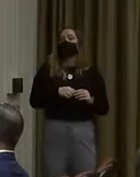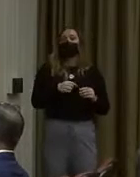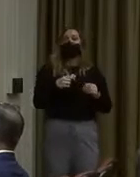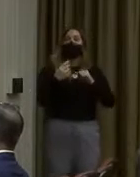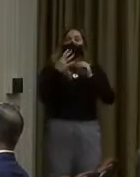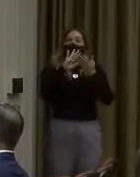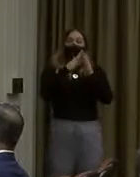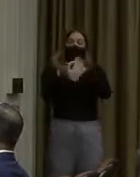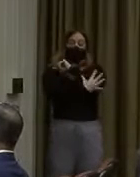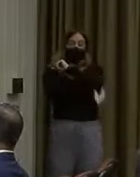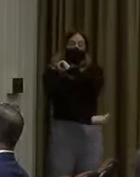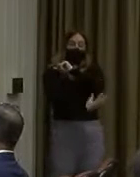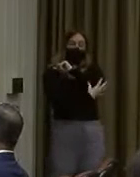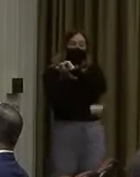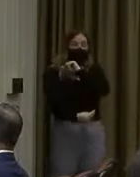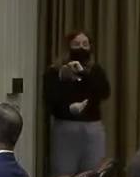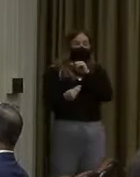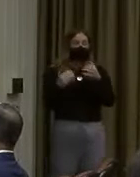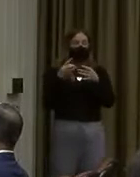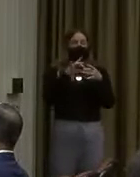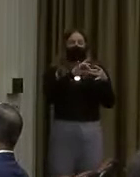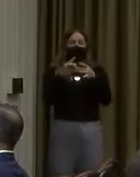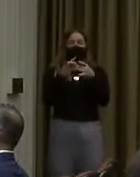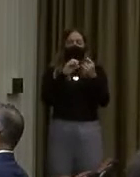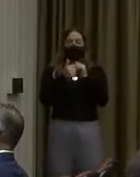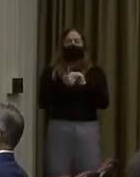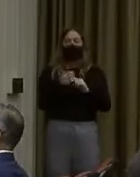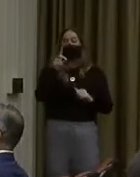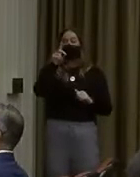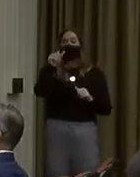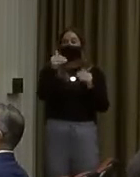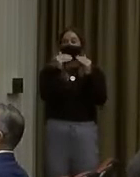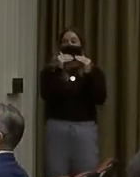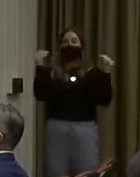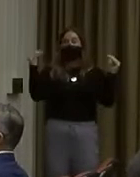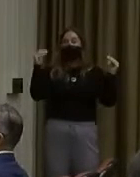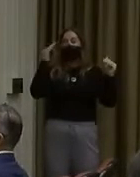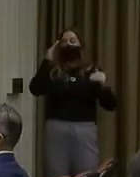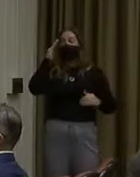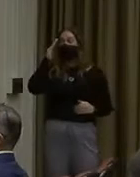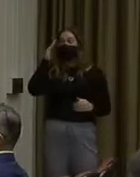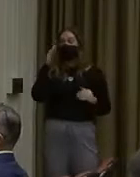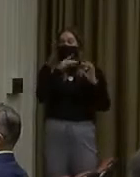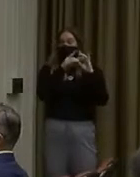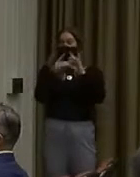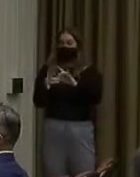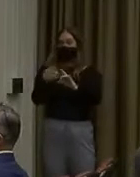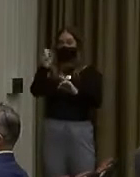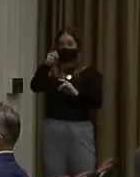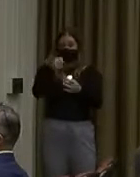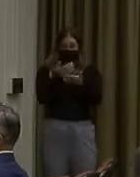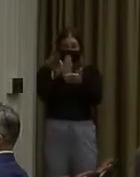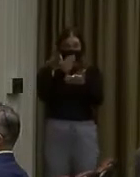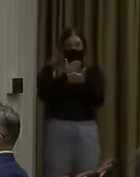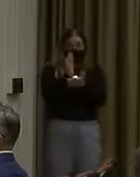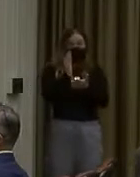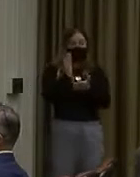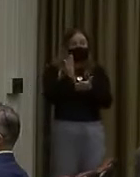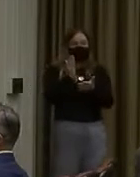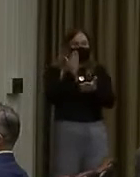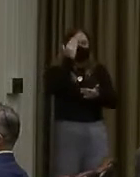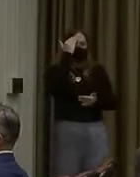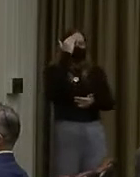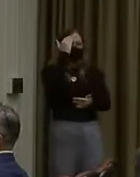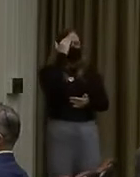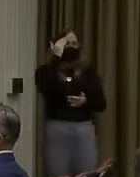and within that culture of poverty. Disability justice is a stem off of this. Disability rights, yes, we are probably familiar with that